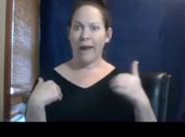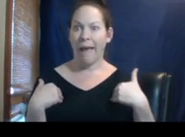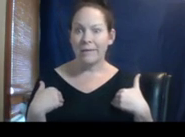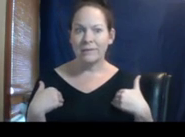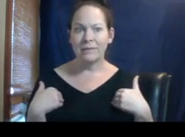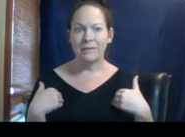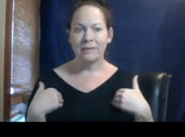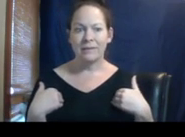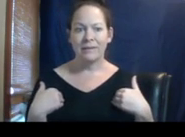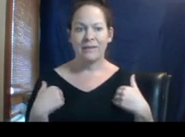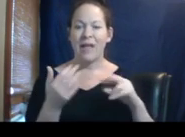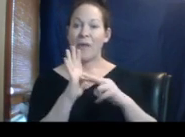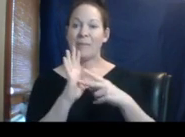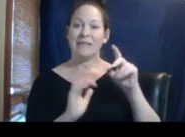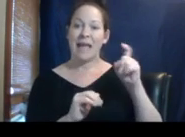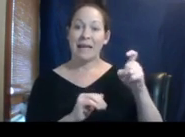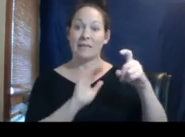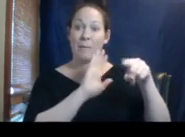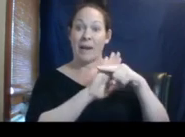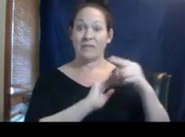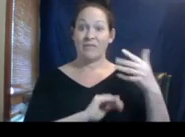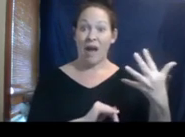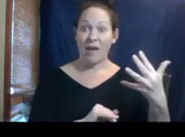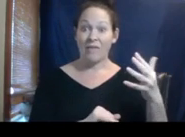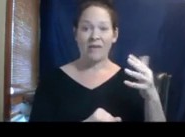a factor. And of course, x plus 5 is the other factor.